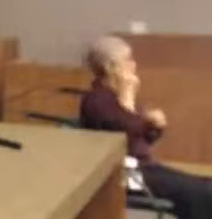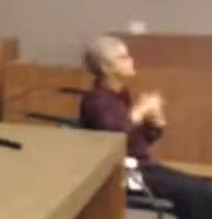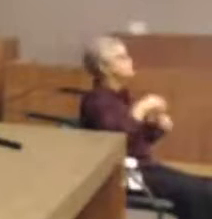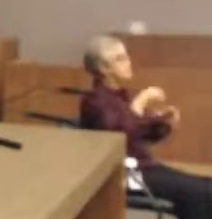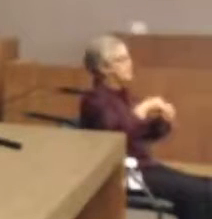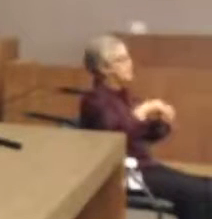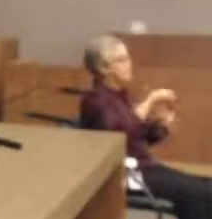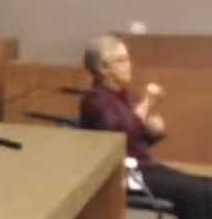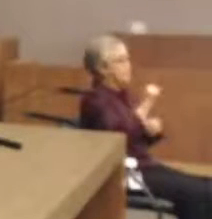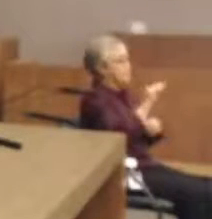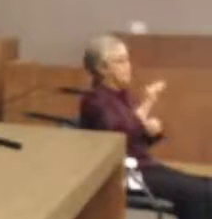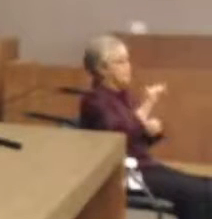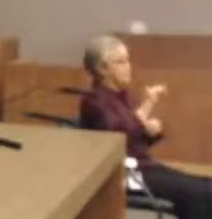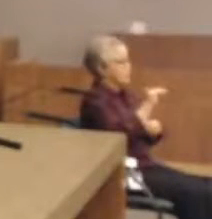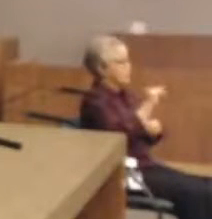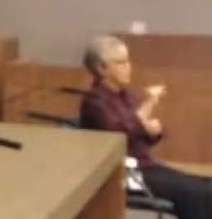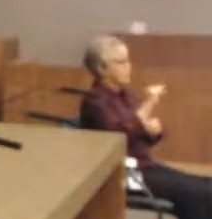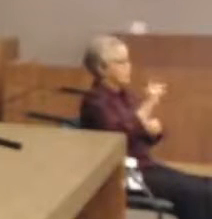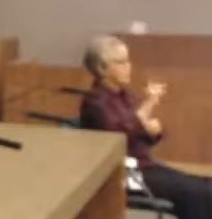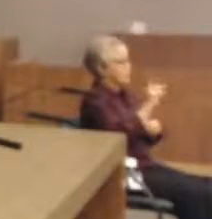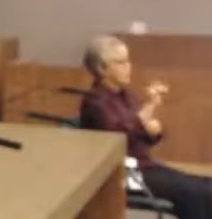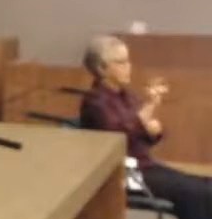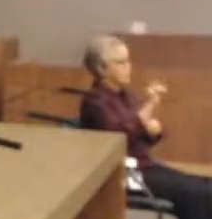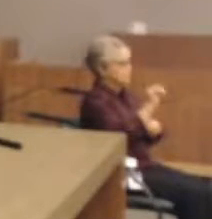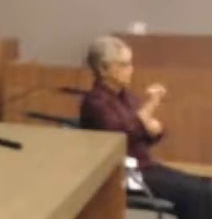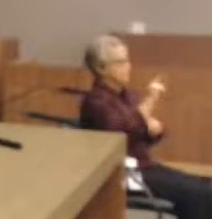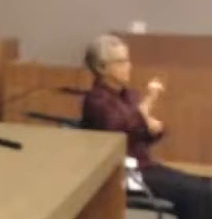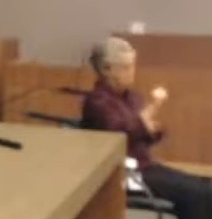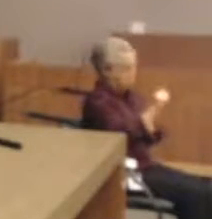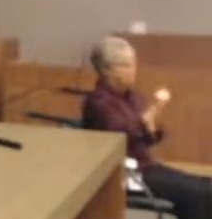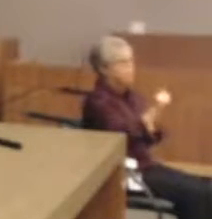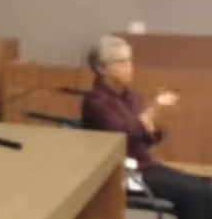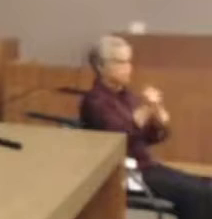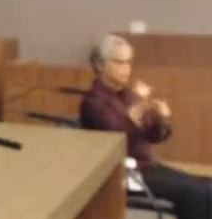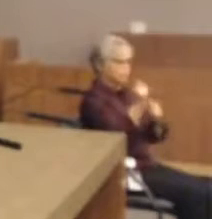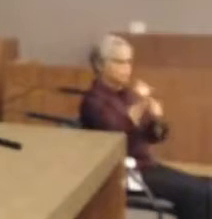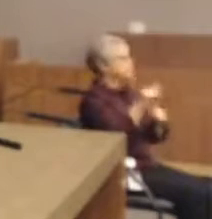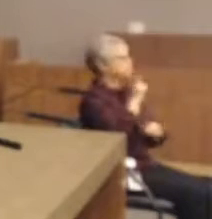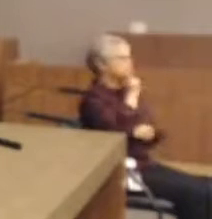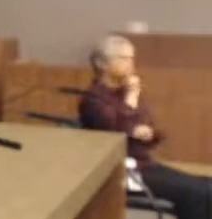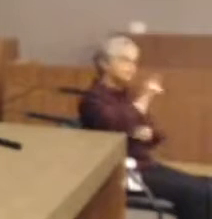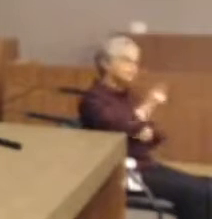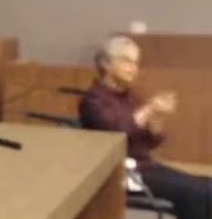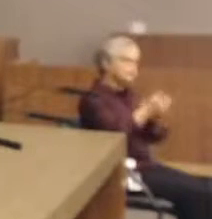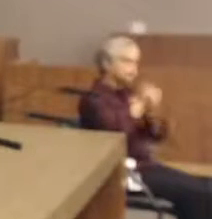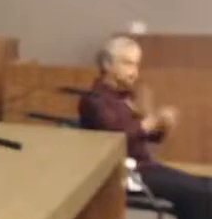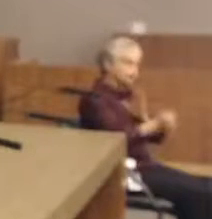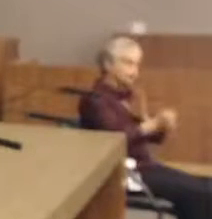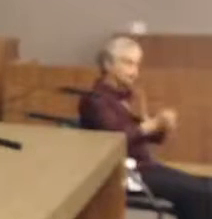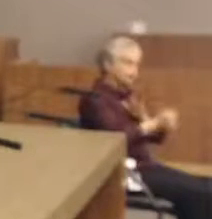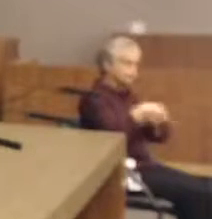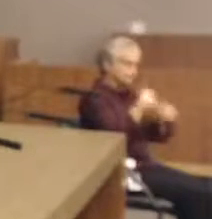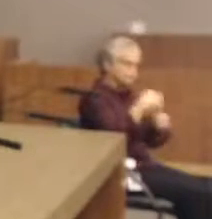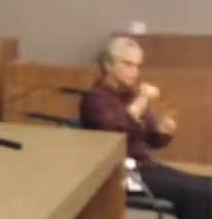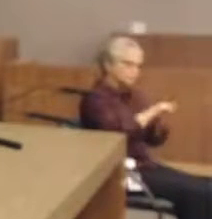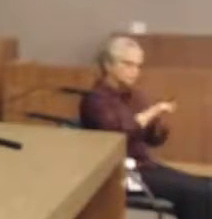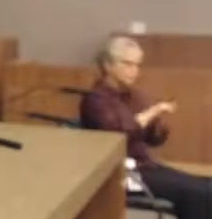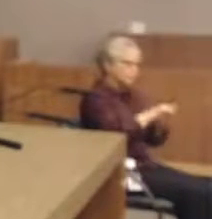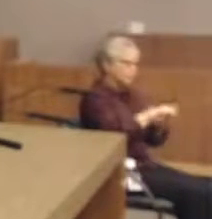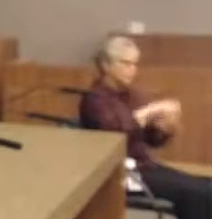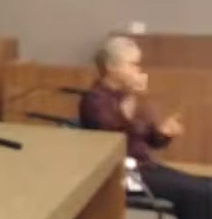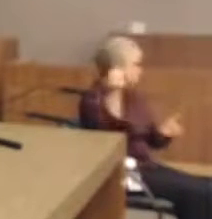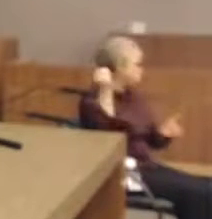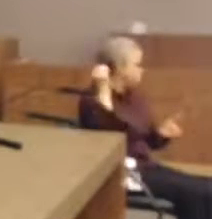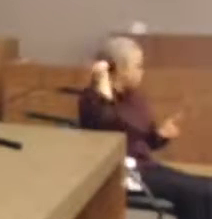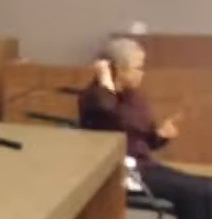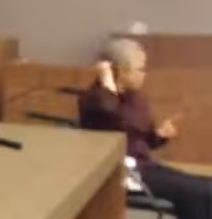because the amygdala is really good at processing that emotional memory and sticking it in there really, really deep. Now, the challenge